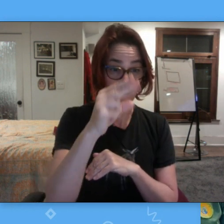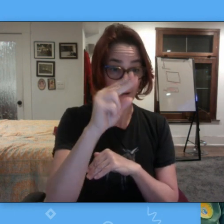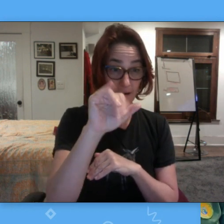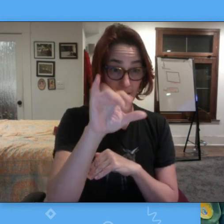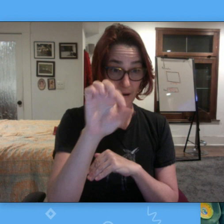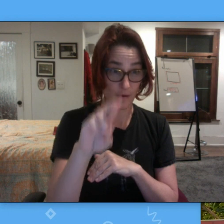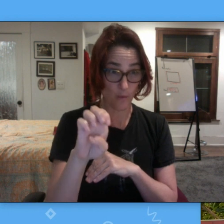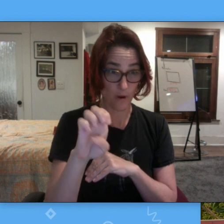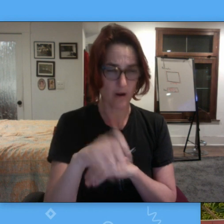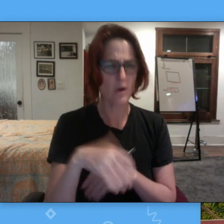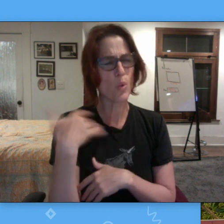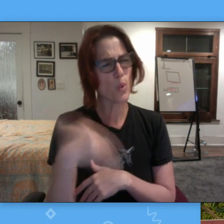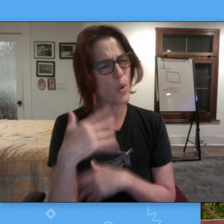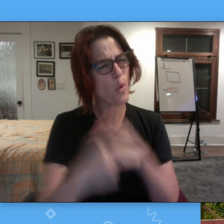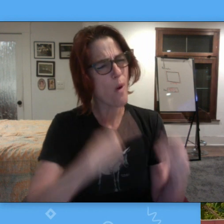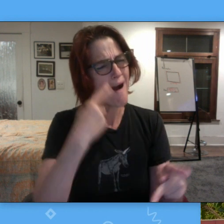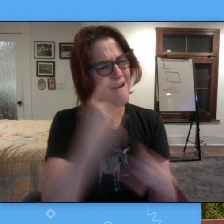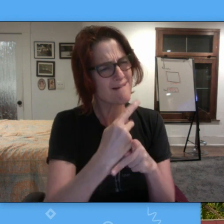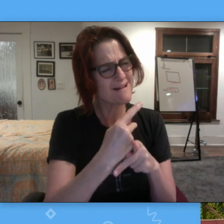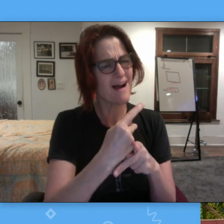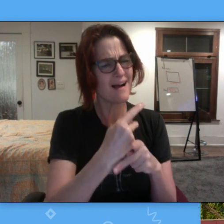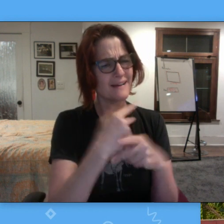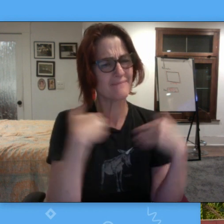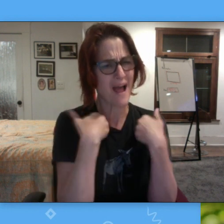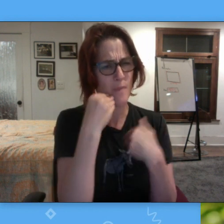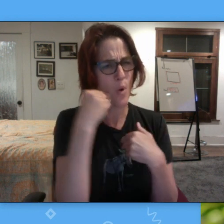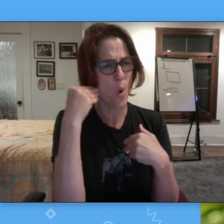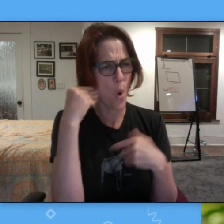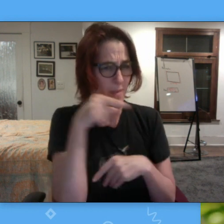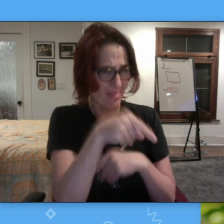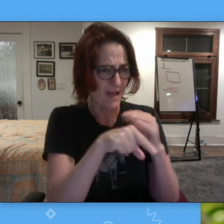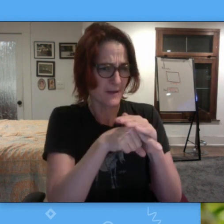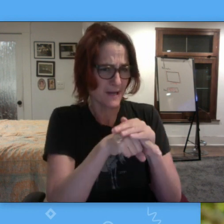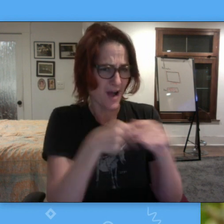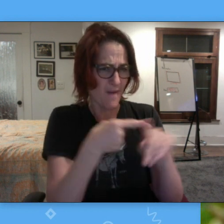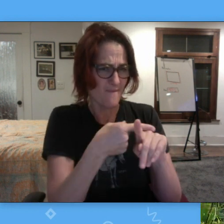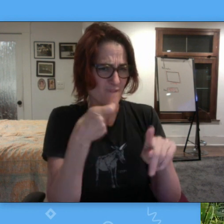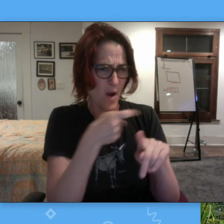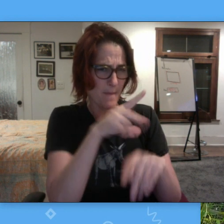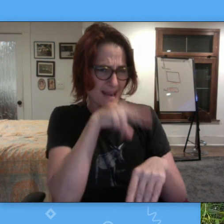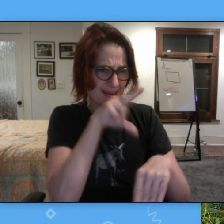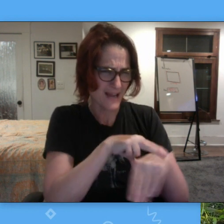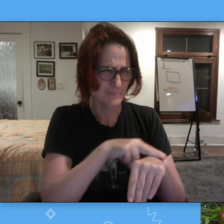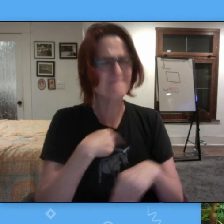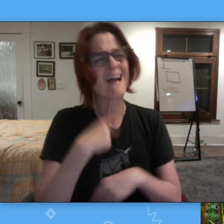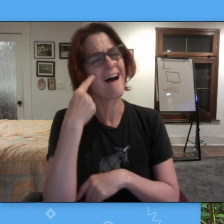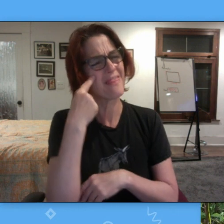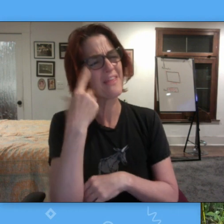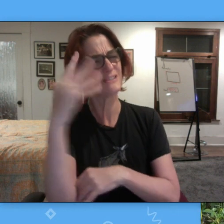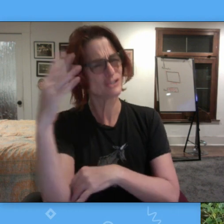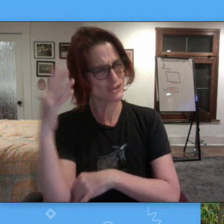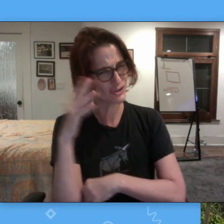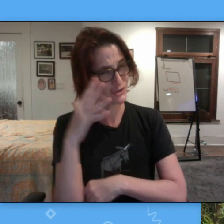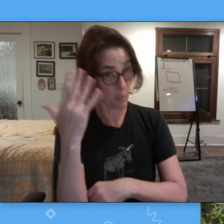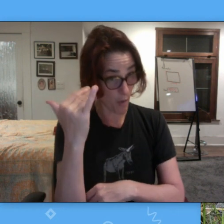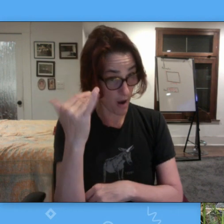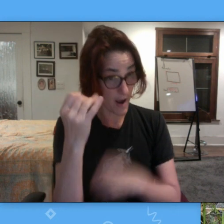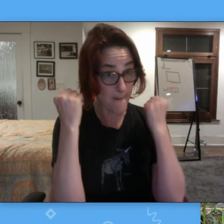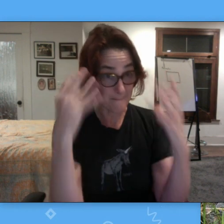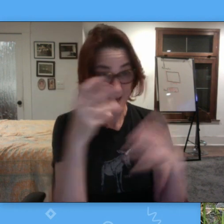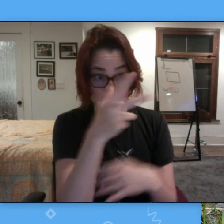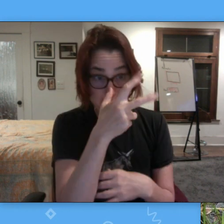of habitat do you think this armadillo naturally lives in? I think the jungle, because there's lots of bugs for her to